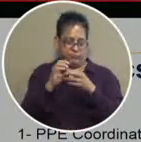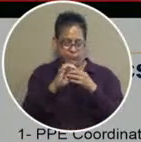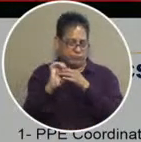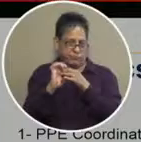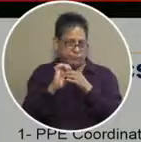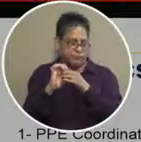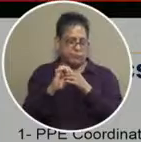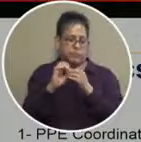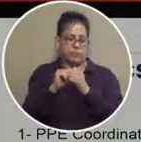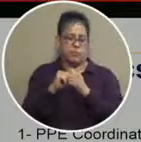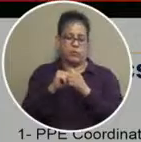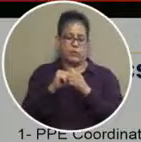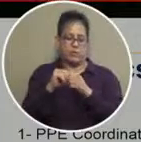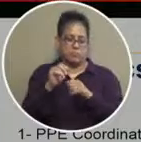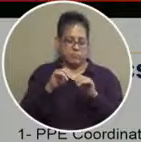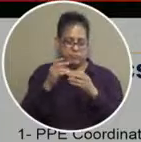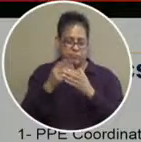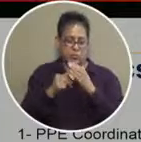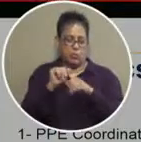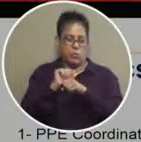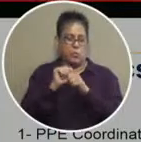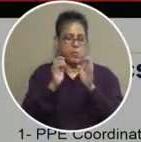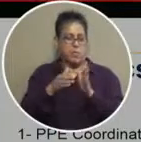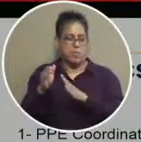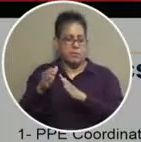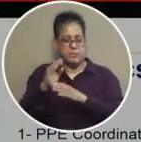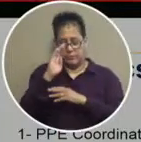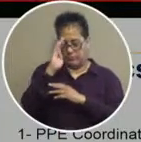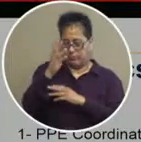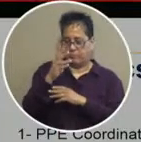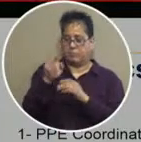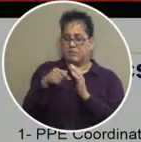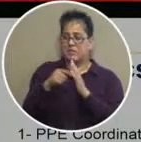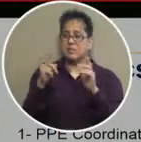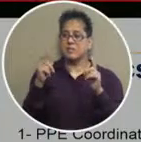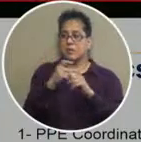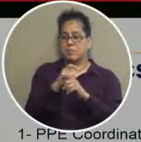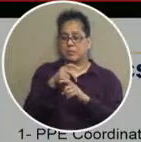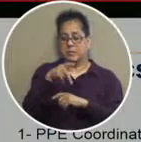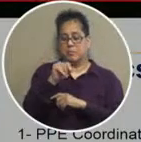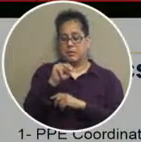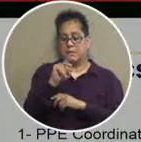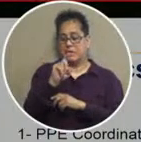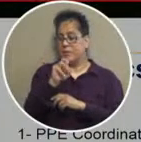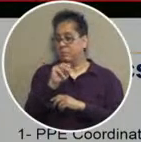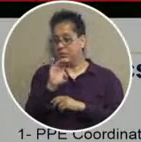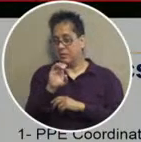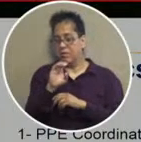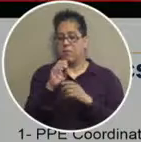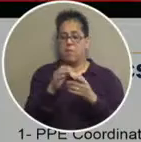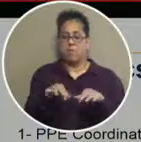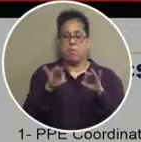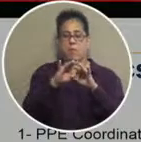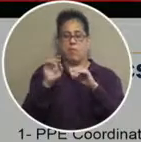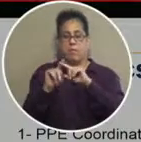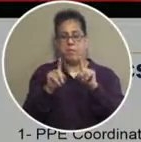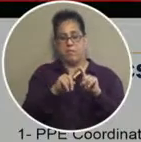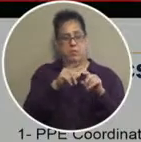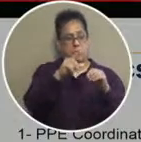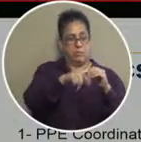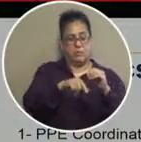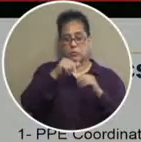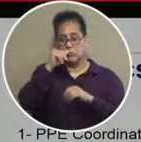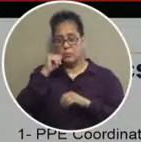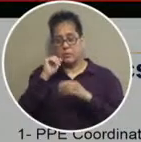region under a common work plan to develop innovative solutions to this complex pandemic that are making an important difference to both the El Paso and